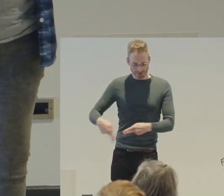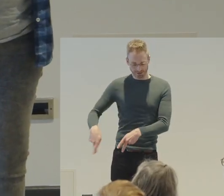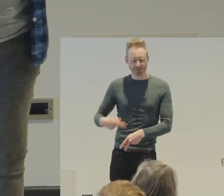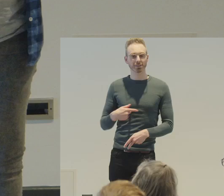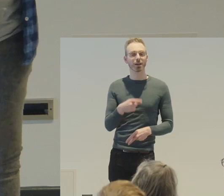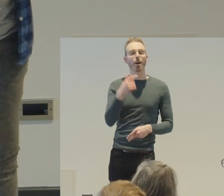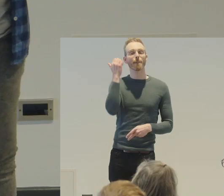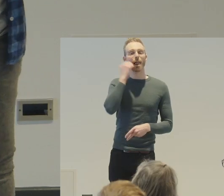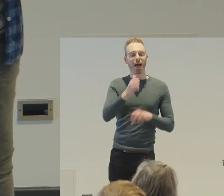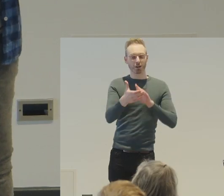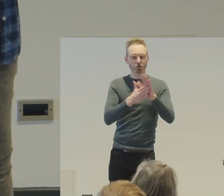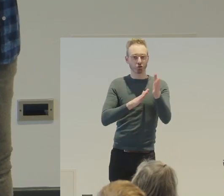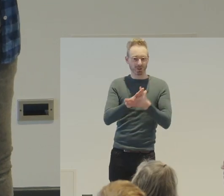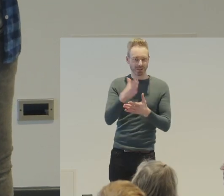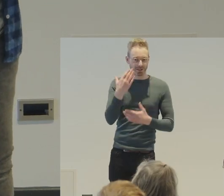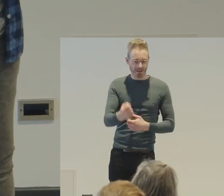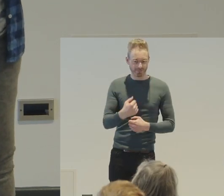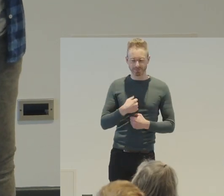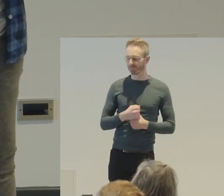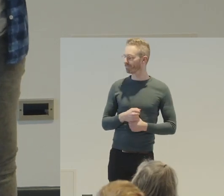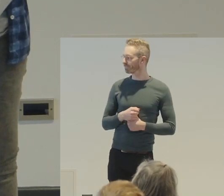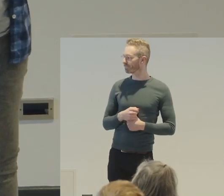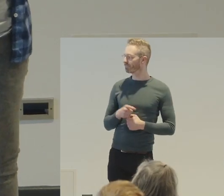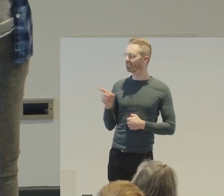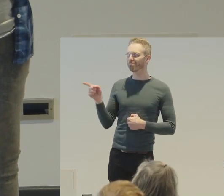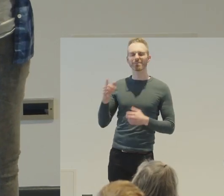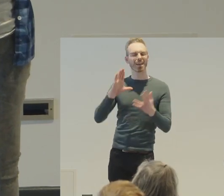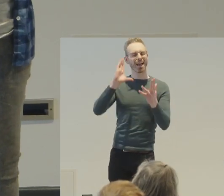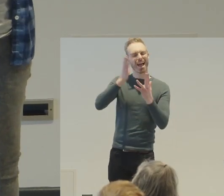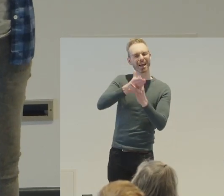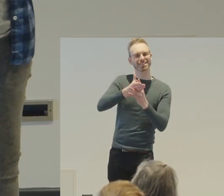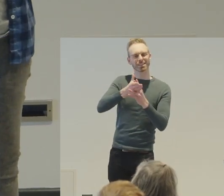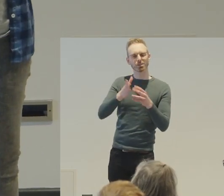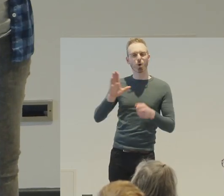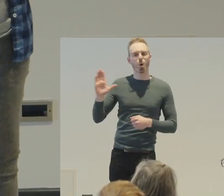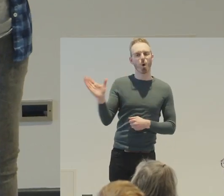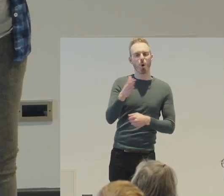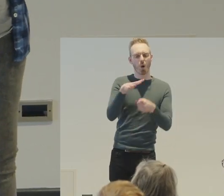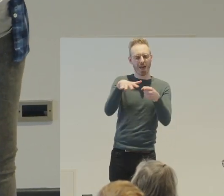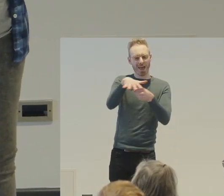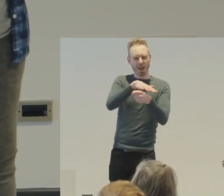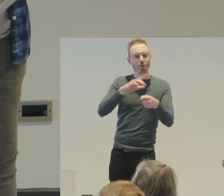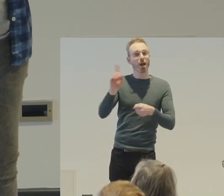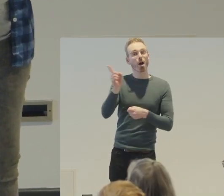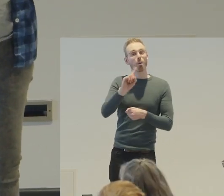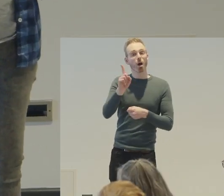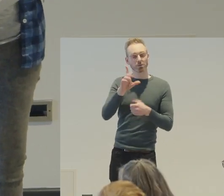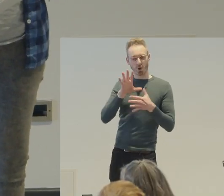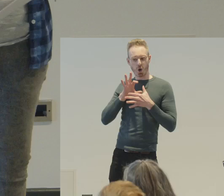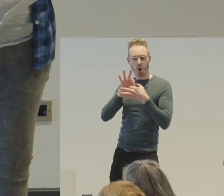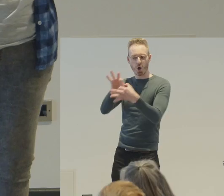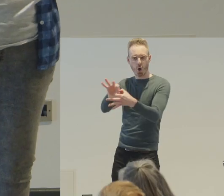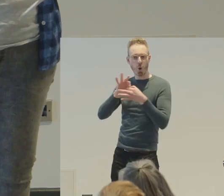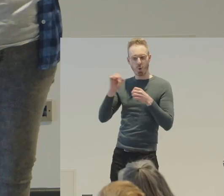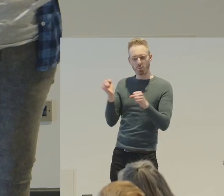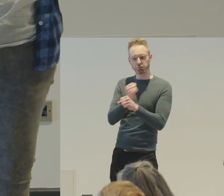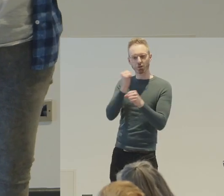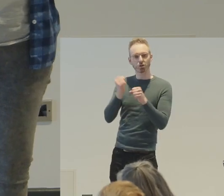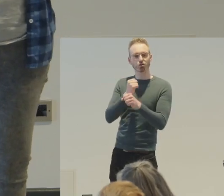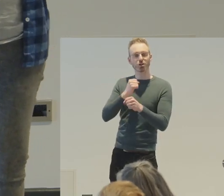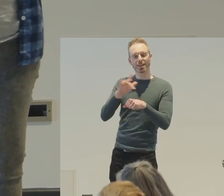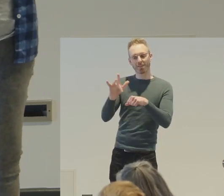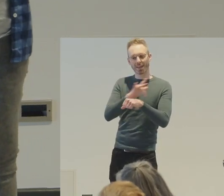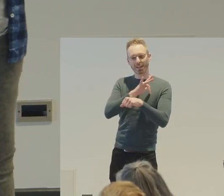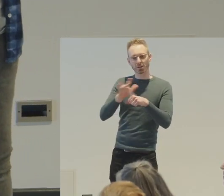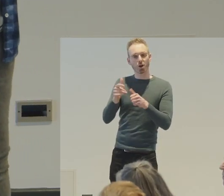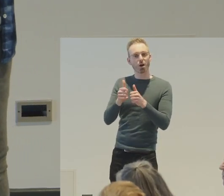So Access All Areas is a pro-production theatre company for learning disabled and